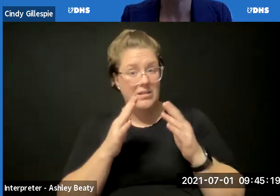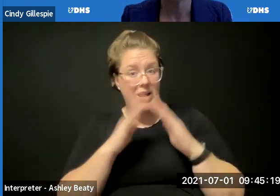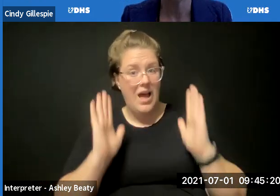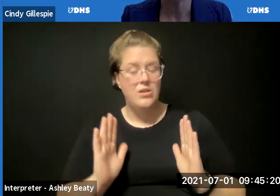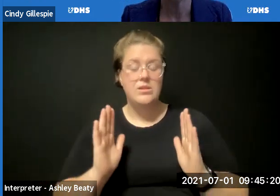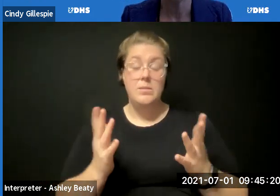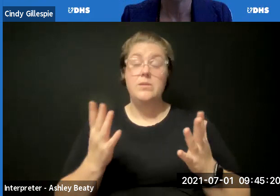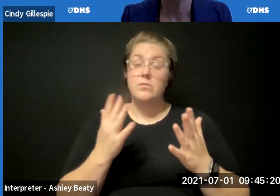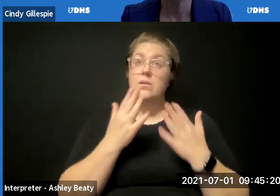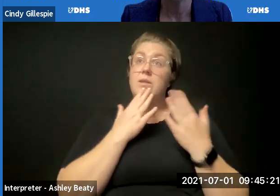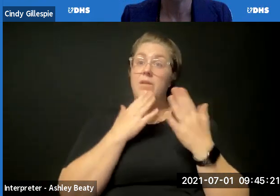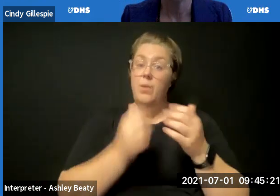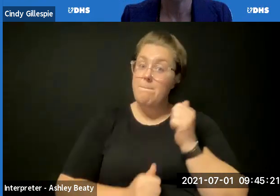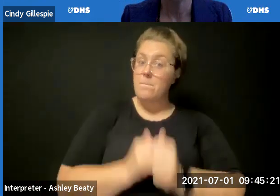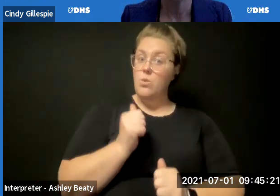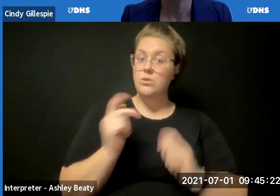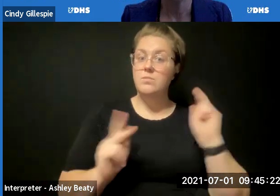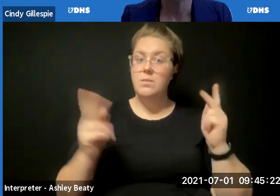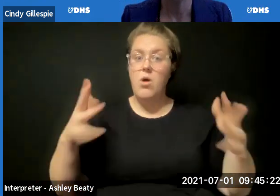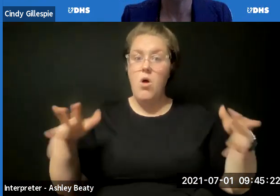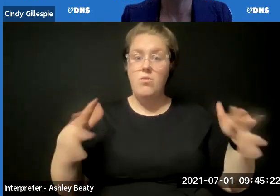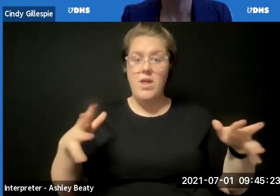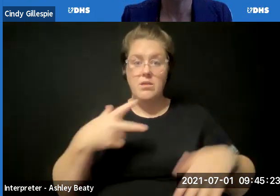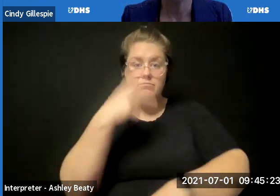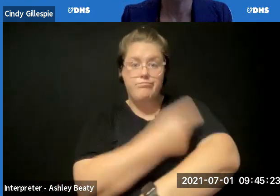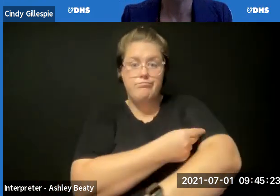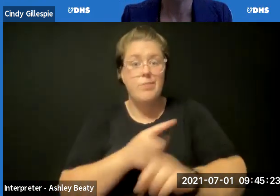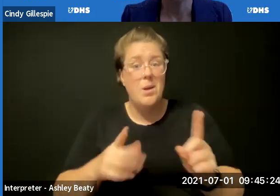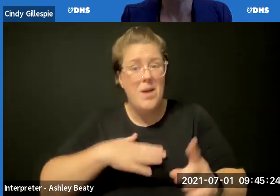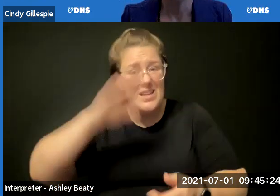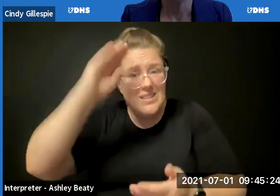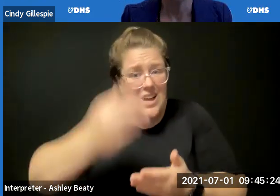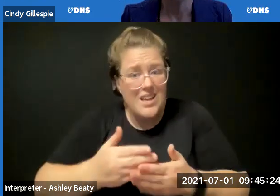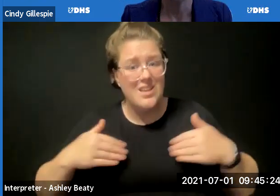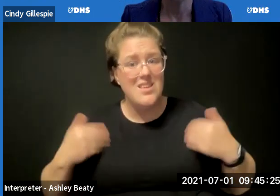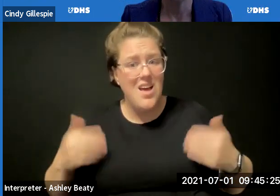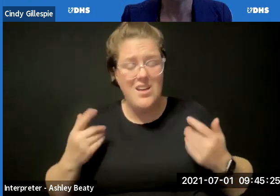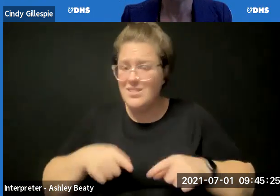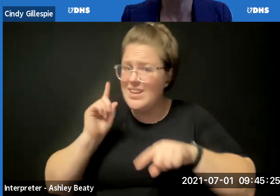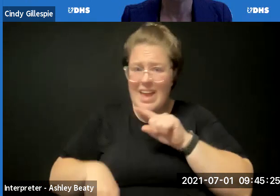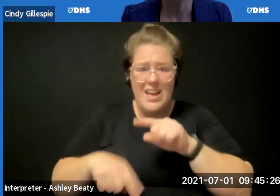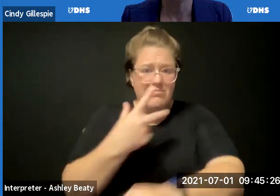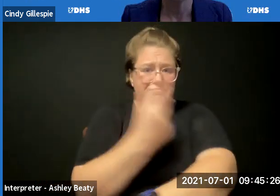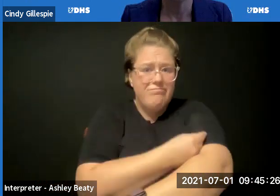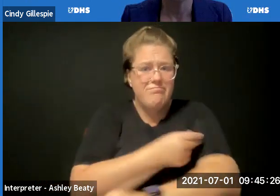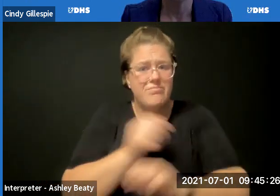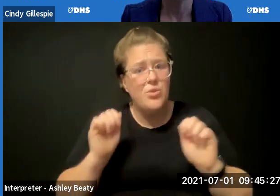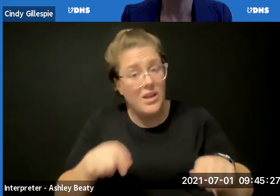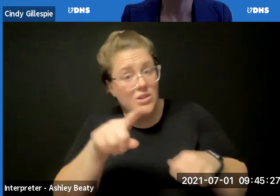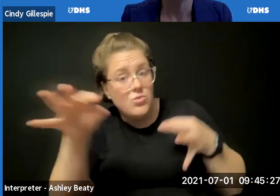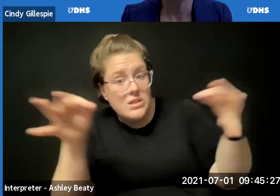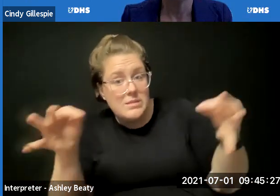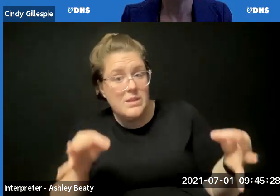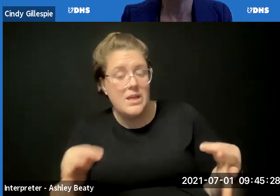has been vaccinated, but you know, we you know, my son is young and is not able to get vaccinated at this point. So can you talk a little bit about what that means?